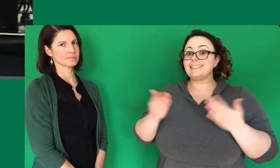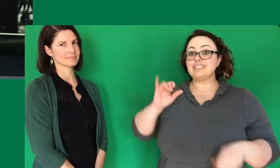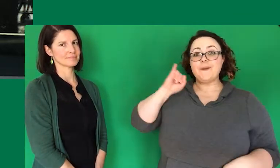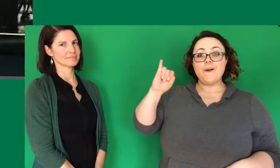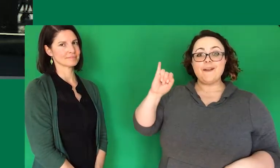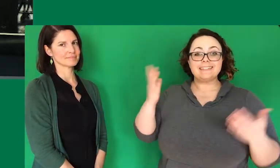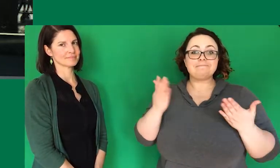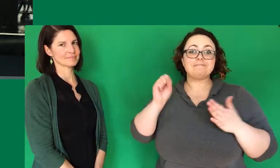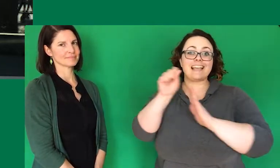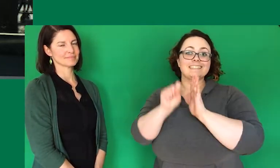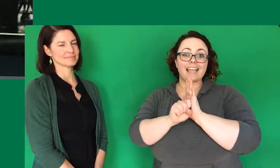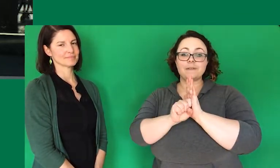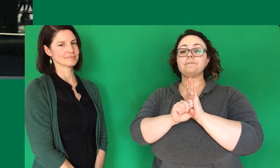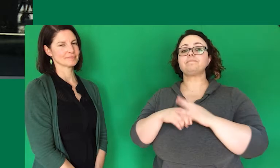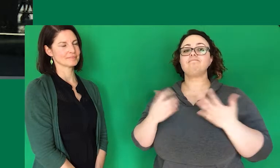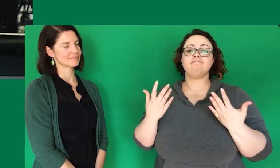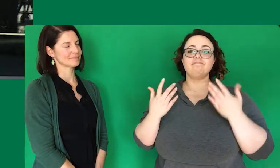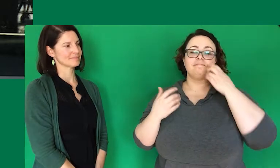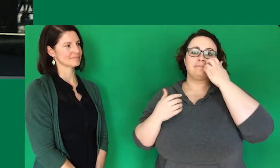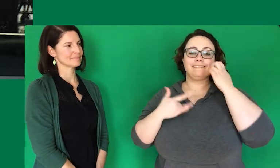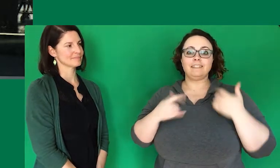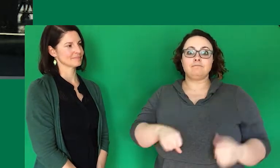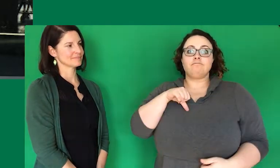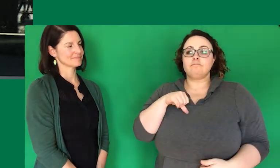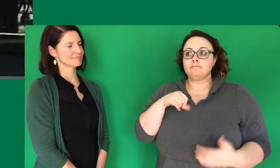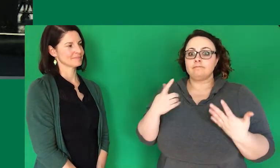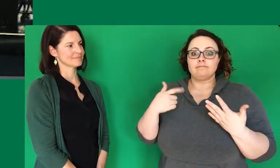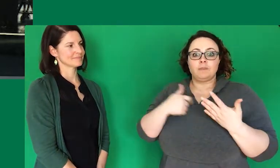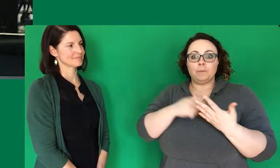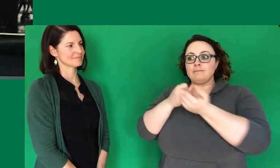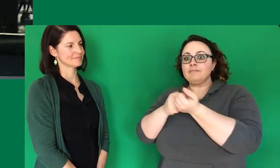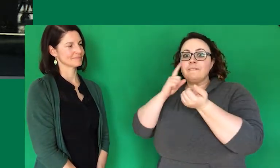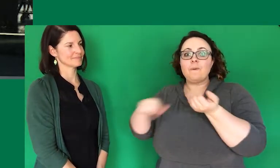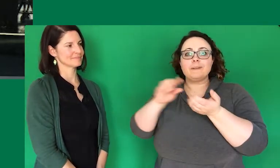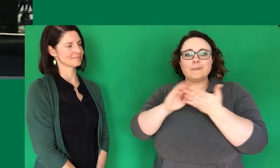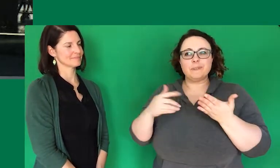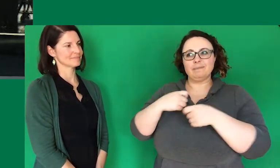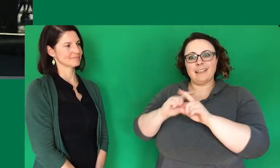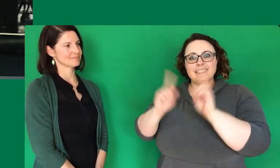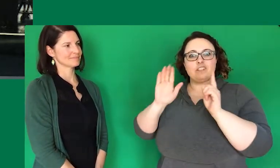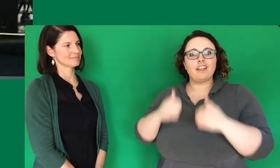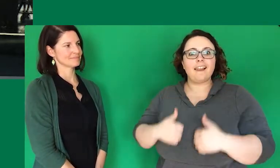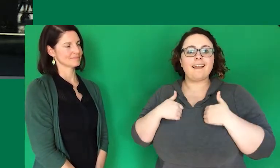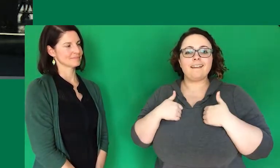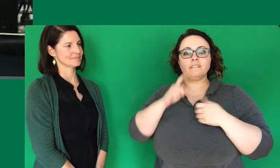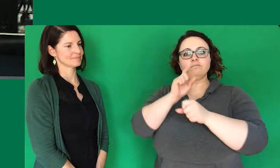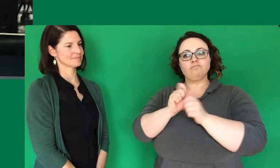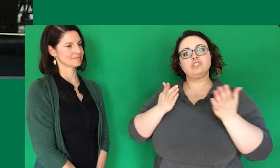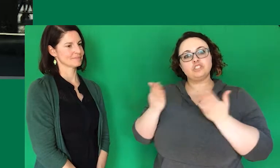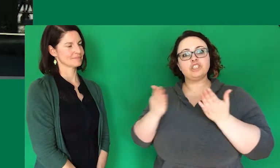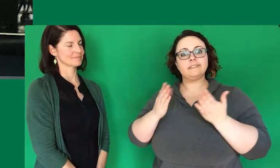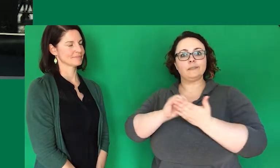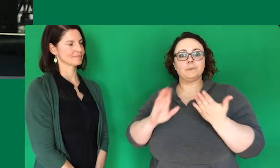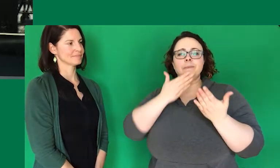my place as a Hornet here at Sacramento State, it's just amazing to know that we're advocating for our students and that we're making a difference in their lives and that